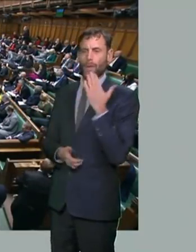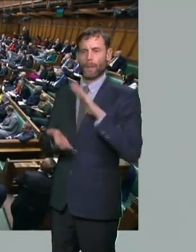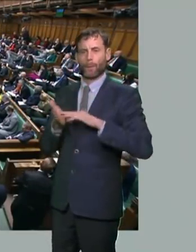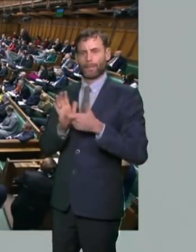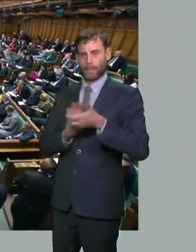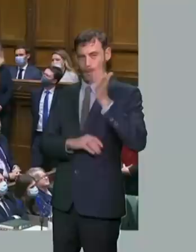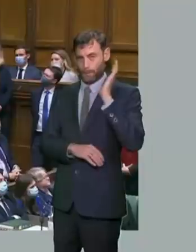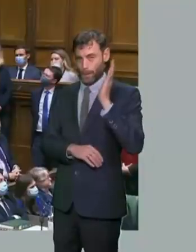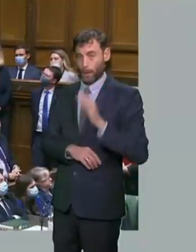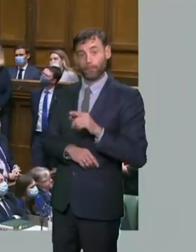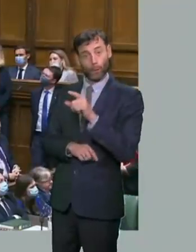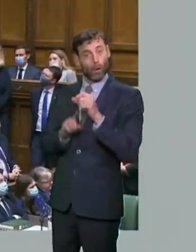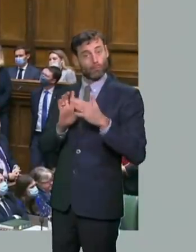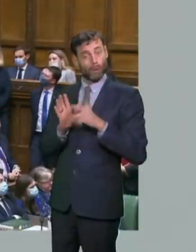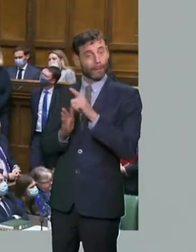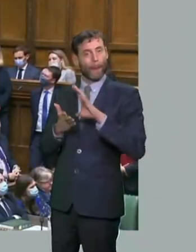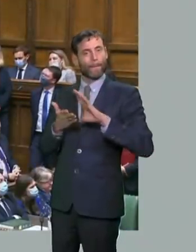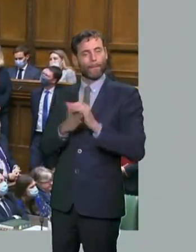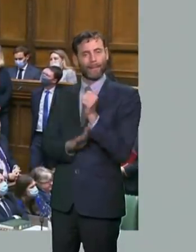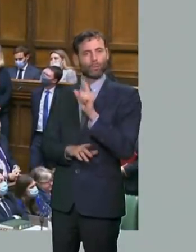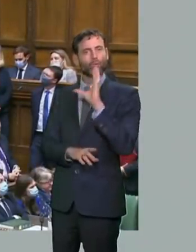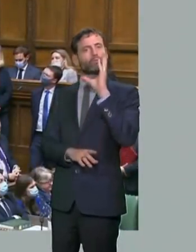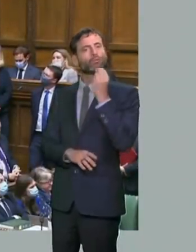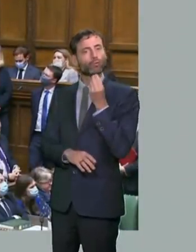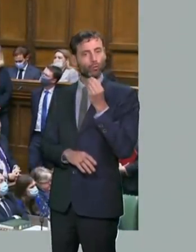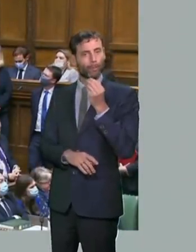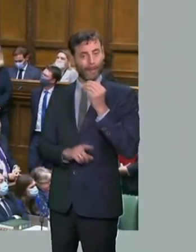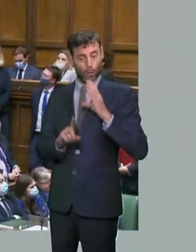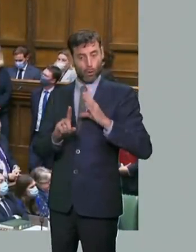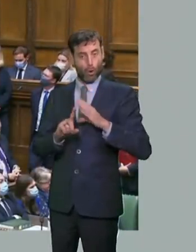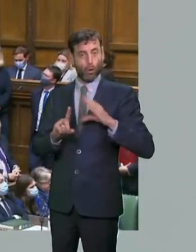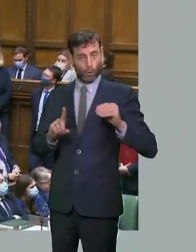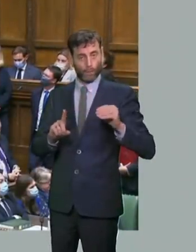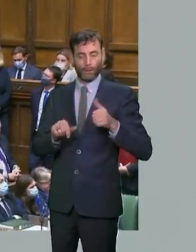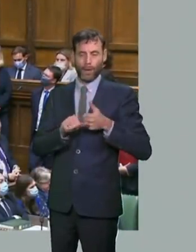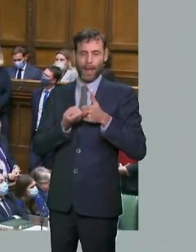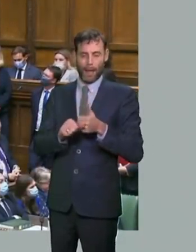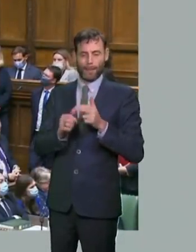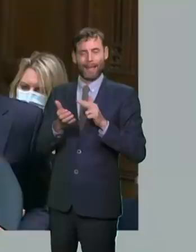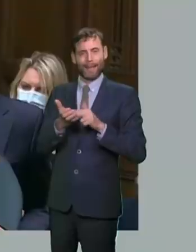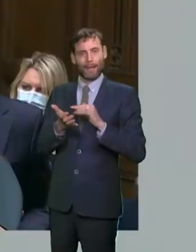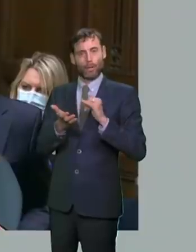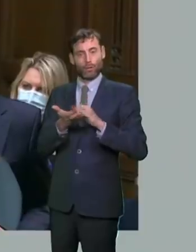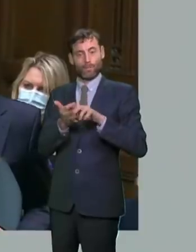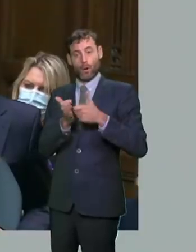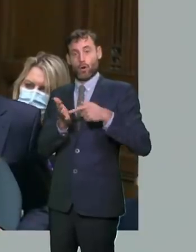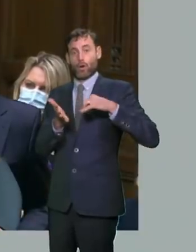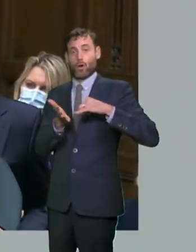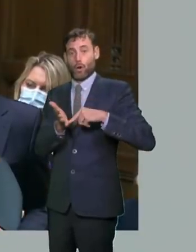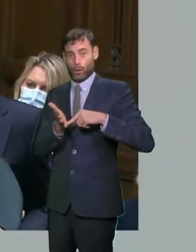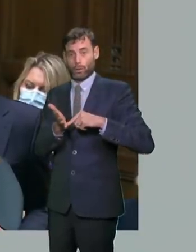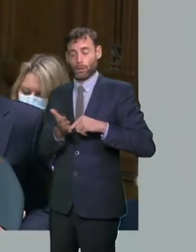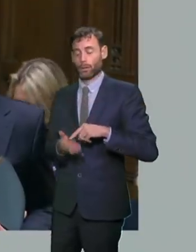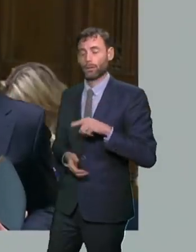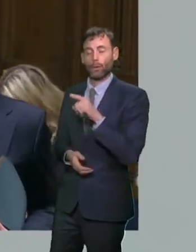will be very pleased that Shrewsbury Conservatives are doing everything possible to help Neil Shastri Hurst, the excellent candidate in